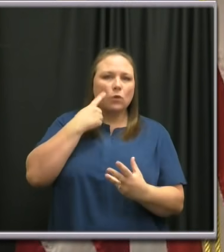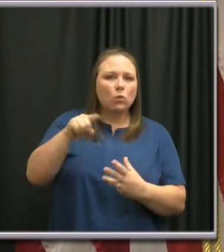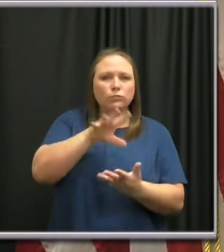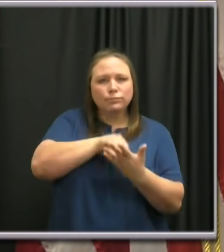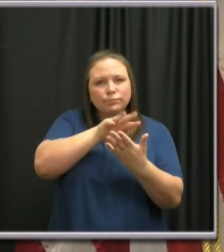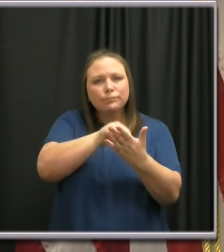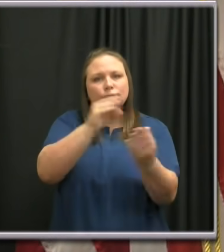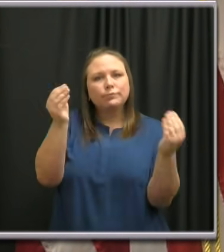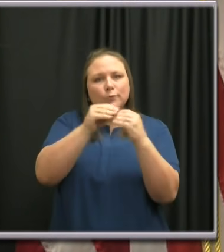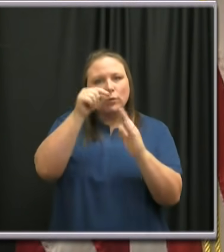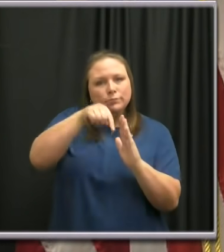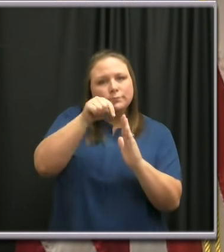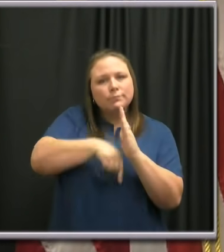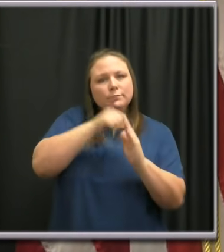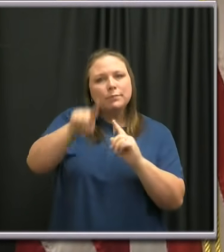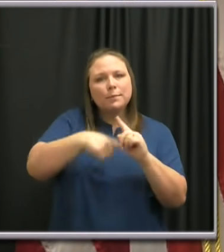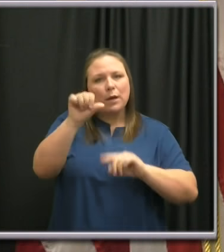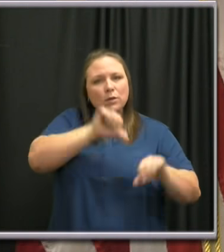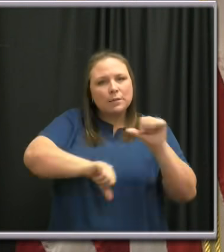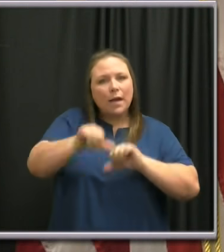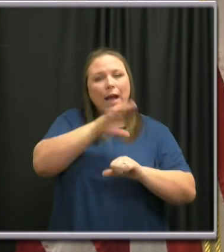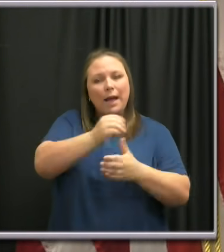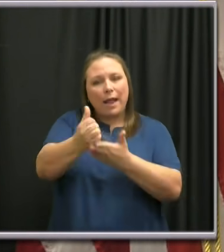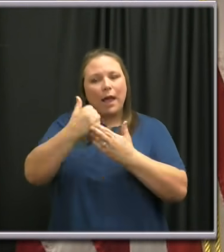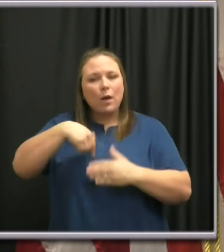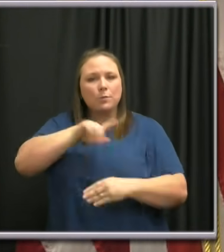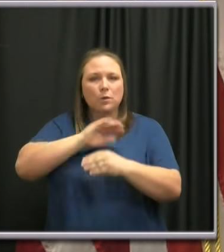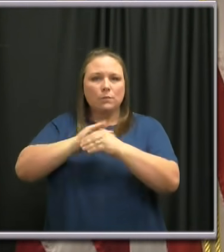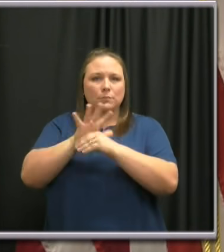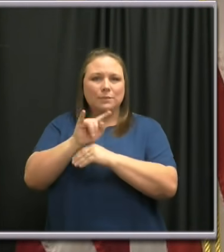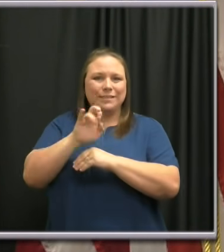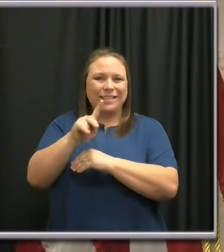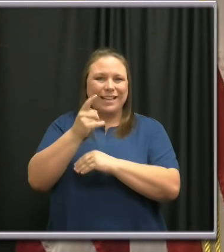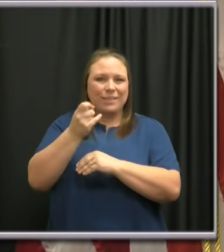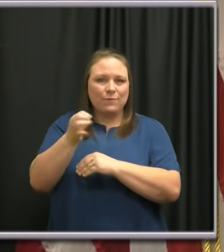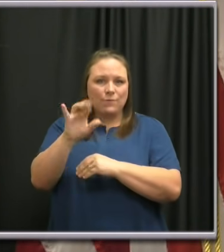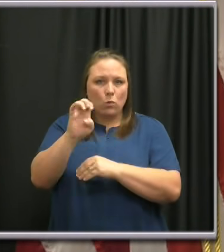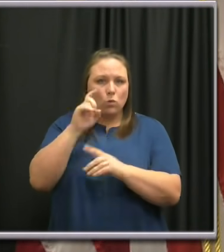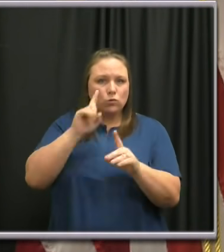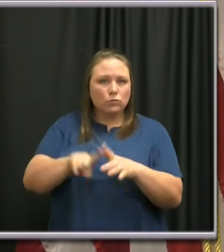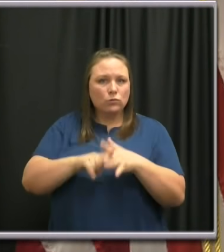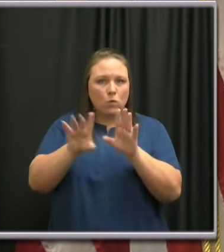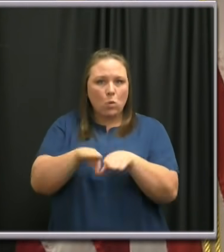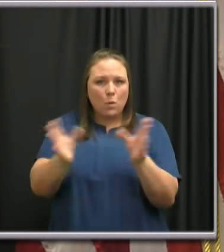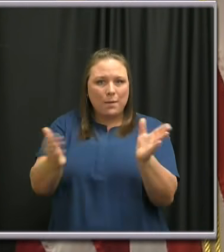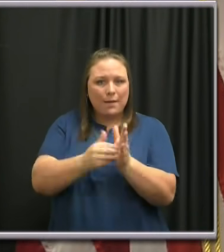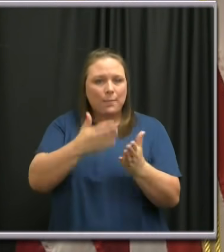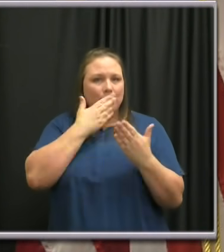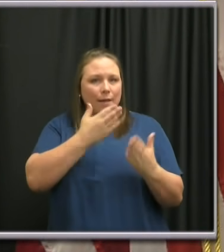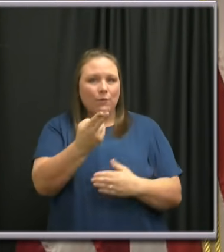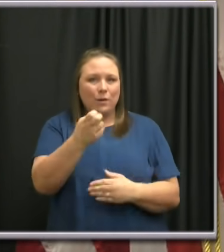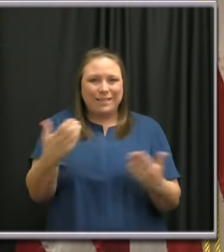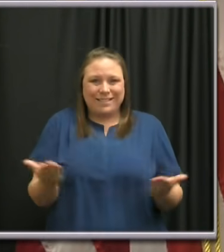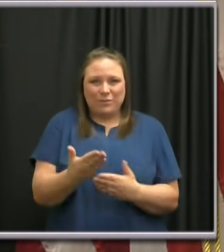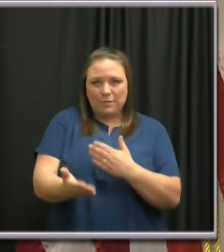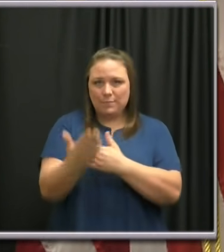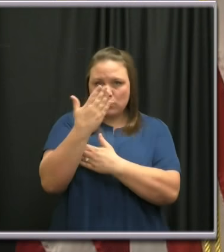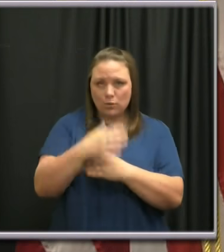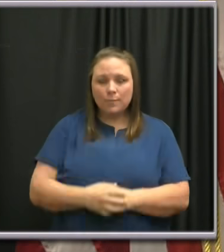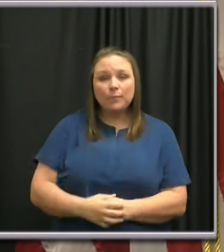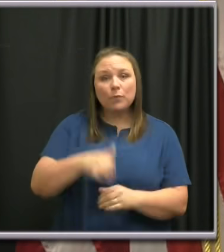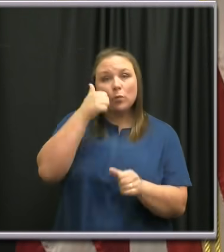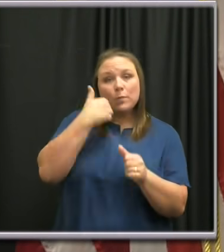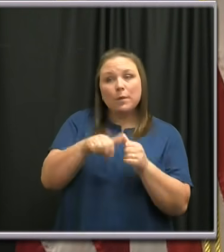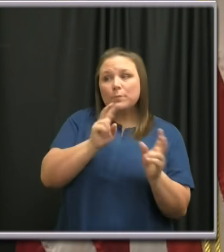to the Major Metro's Economic Restart Task Force. I'm grateful that Dr. Hildreth has joined us this morning. Remember to visit